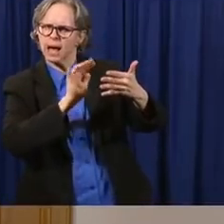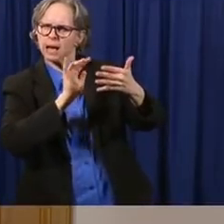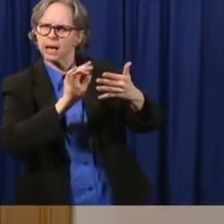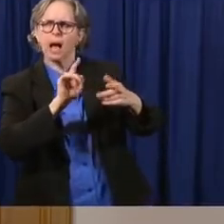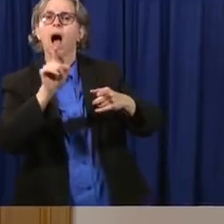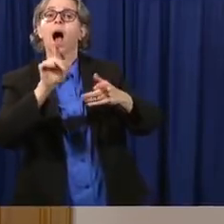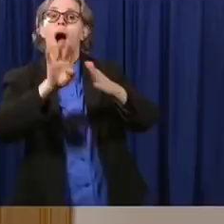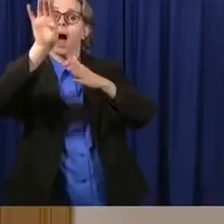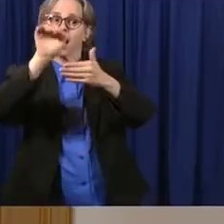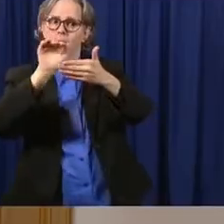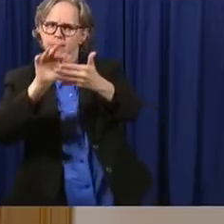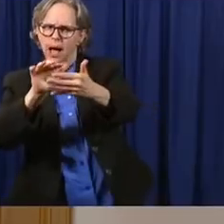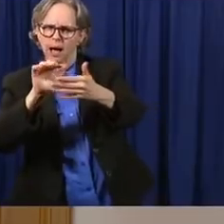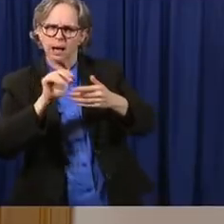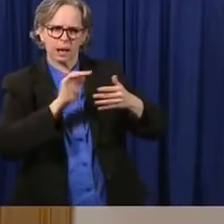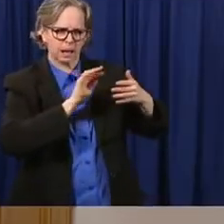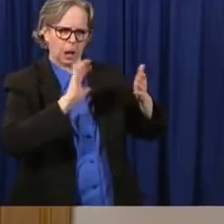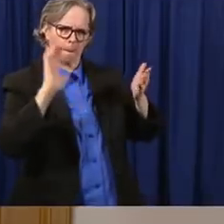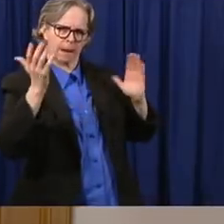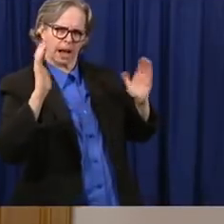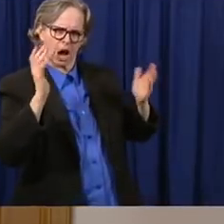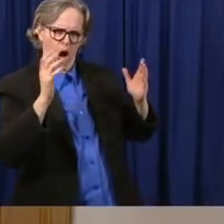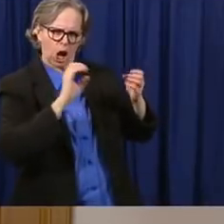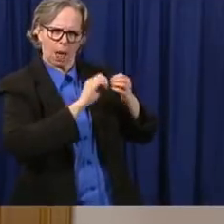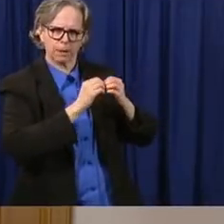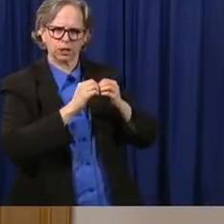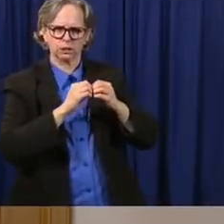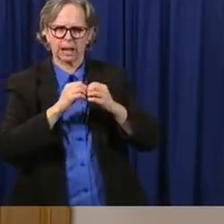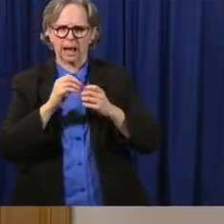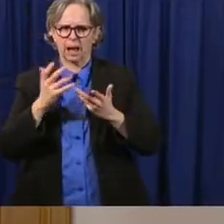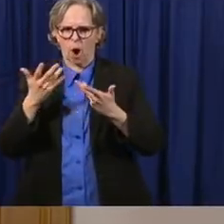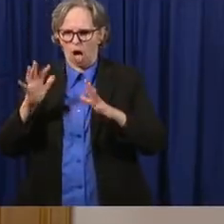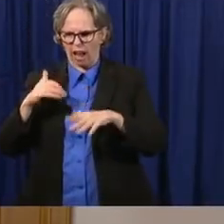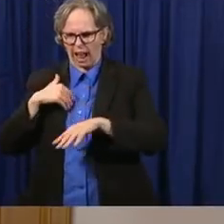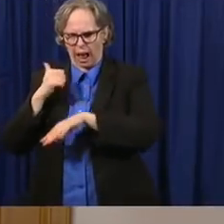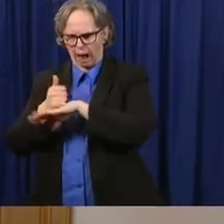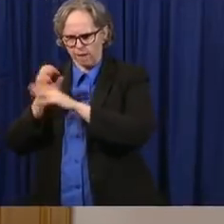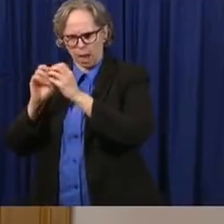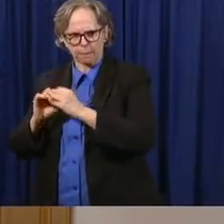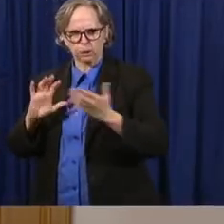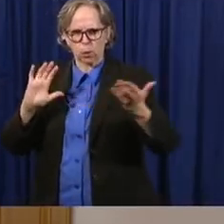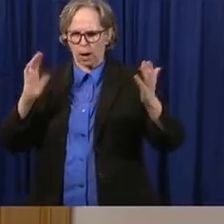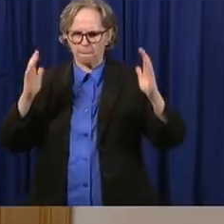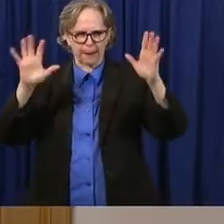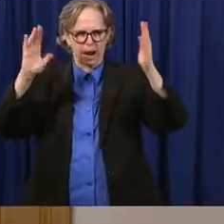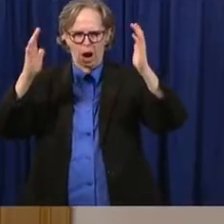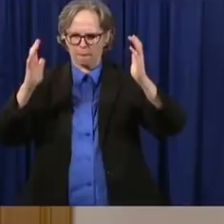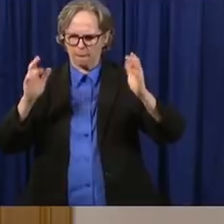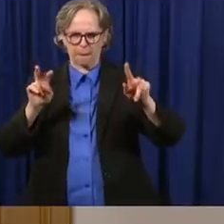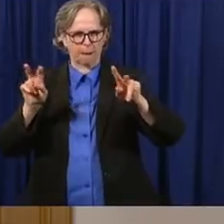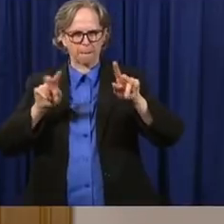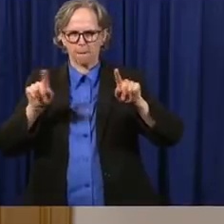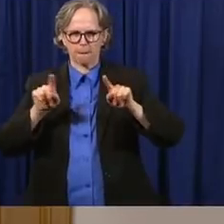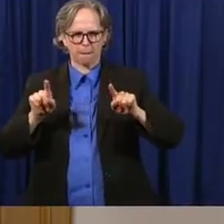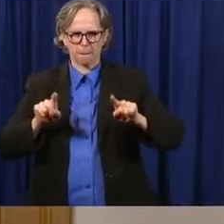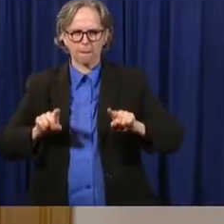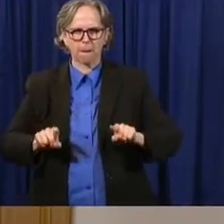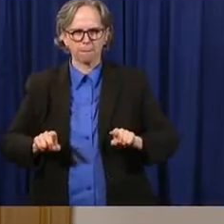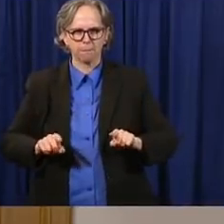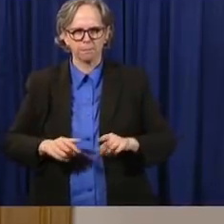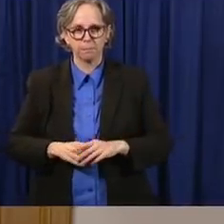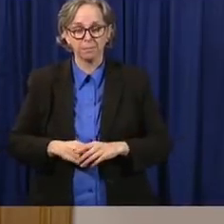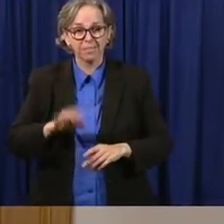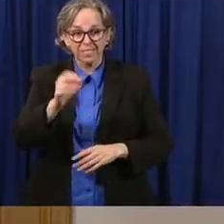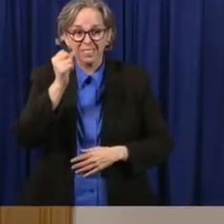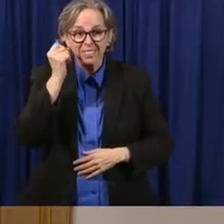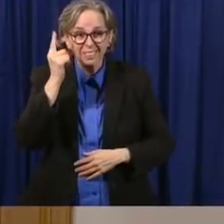thing on the numbers we're already counting and the way we're already counting them. So I think you're going to be looking at both. What you're really looking for